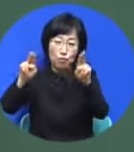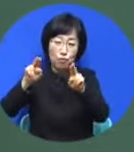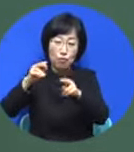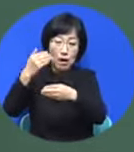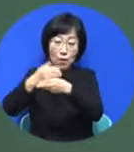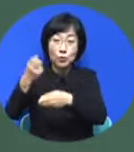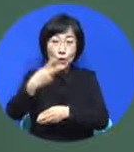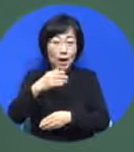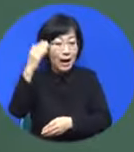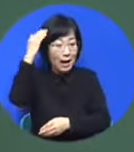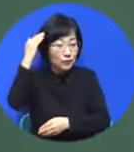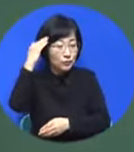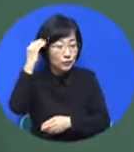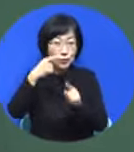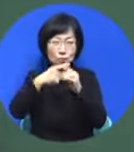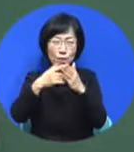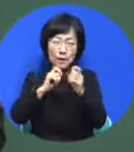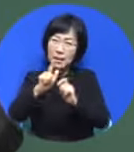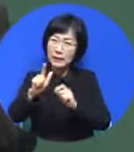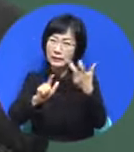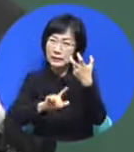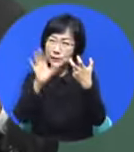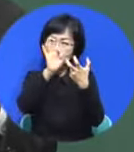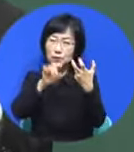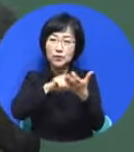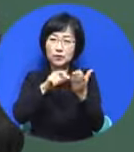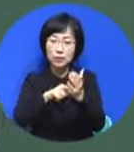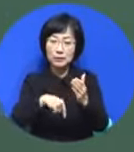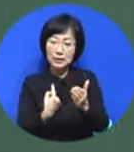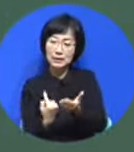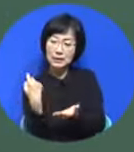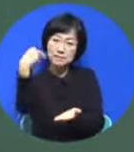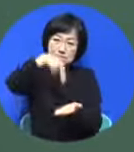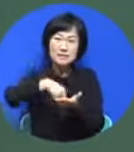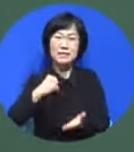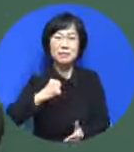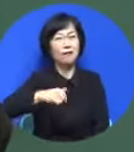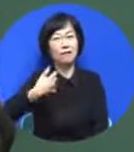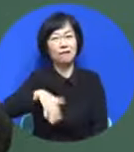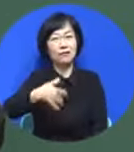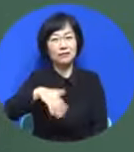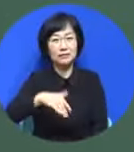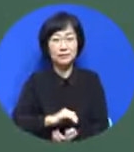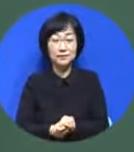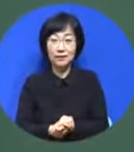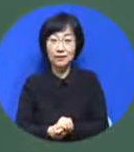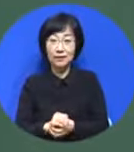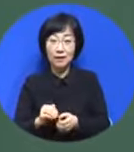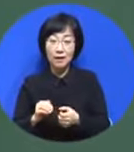And 70-80% of the churches here in Korea are non-self-sustaining. They're dependent.